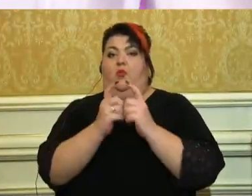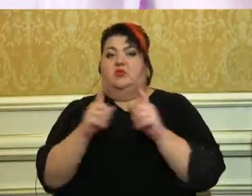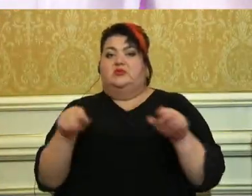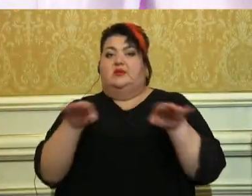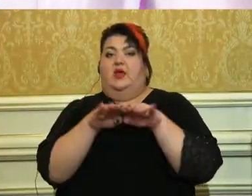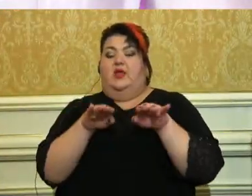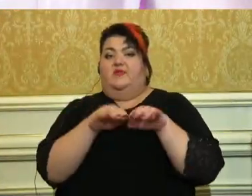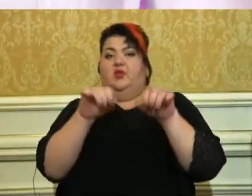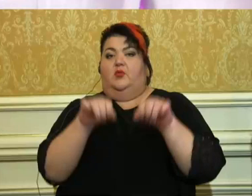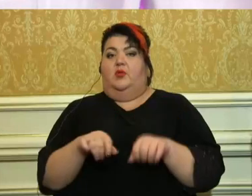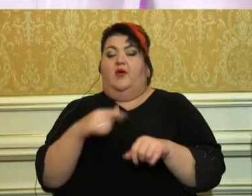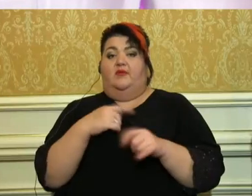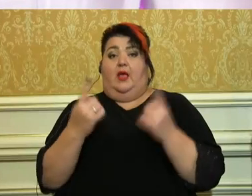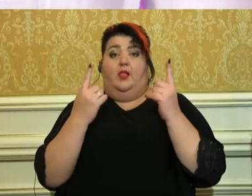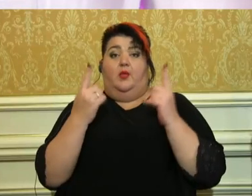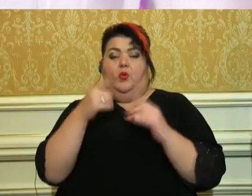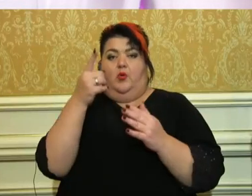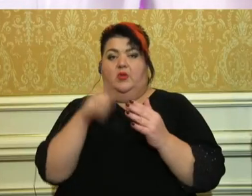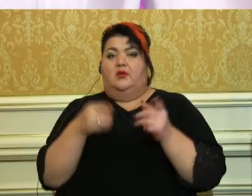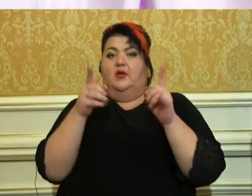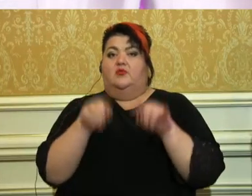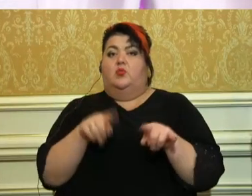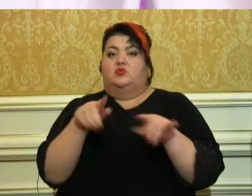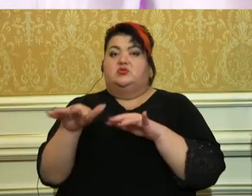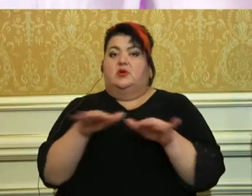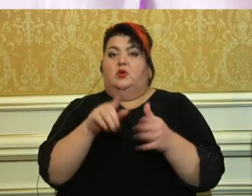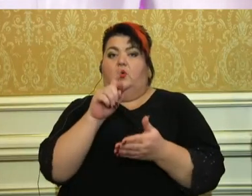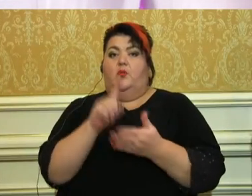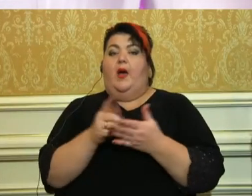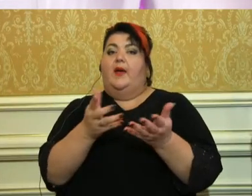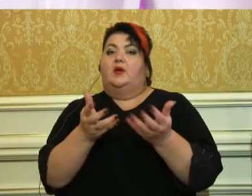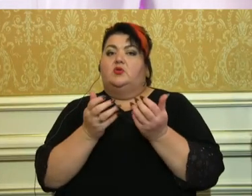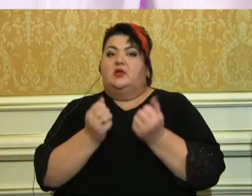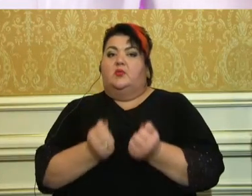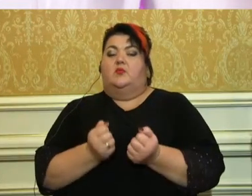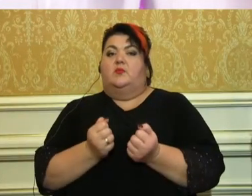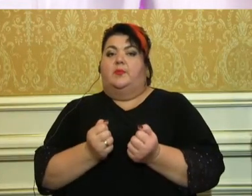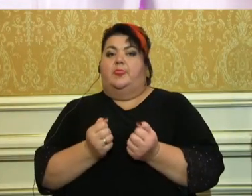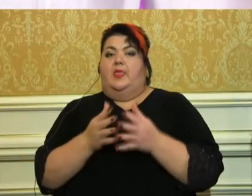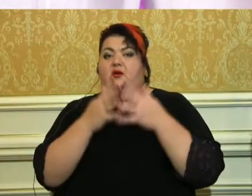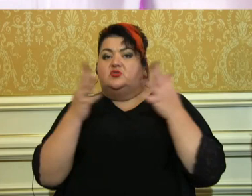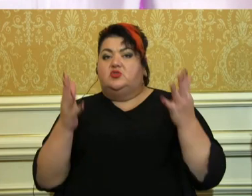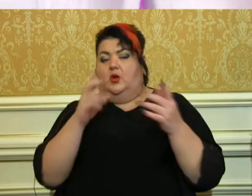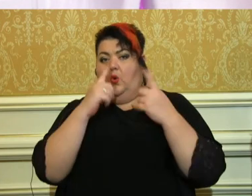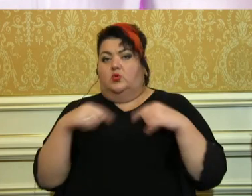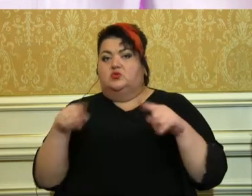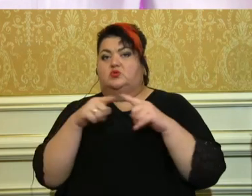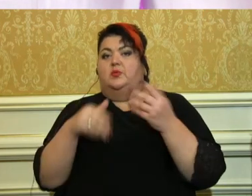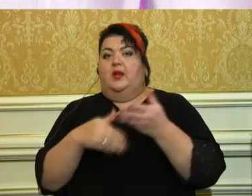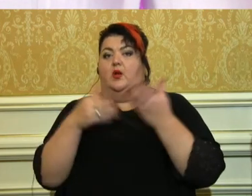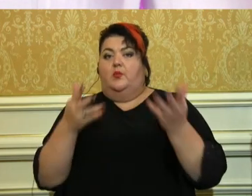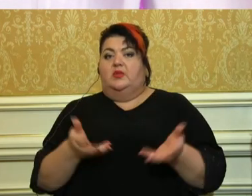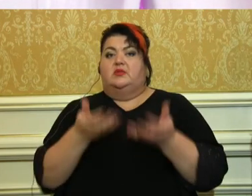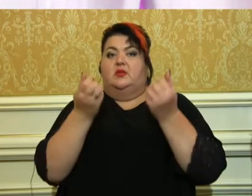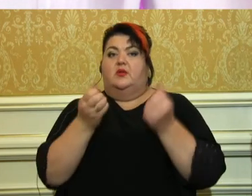movement to fight for the right equality in rights, and I am convinced that this movement is also seeking